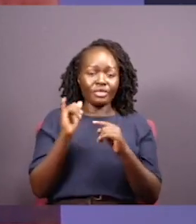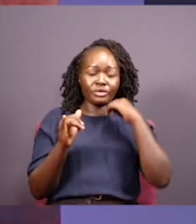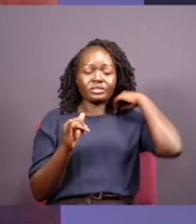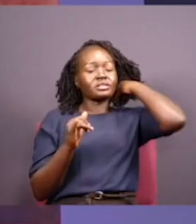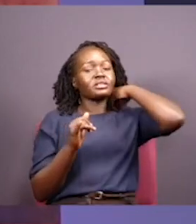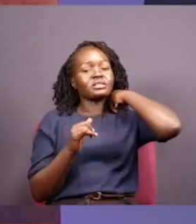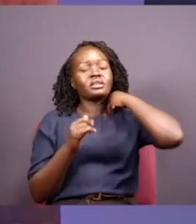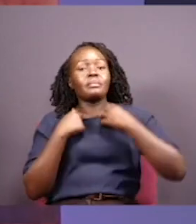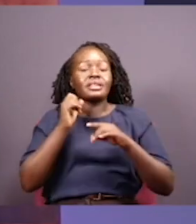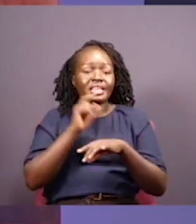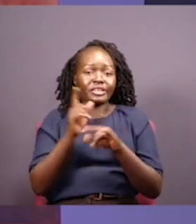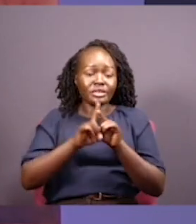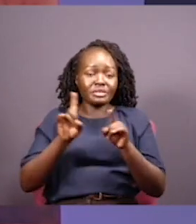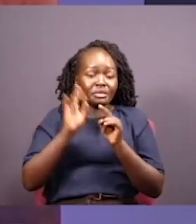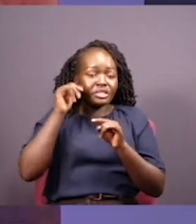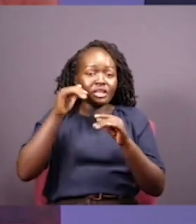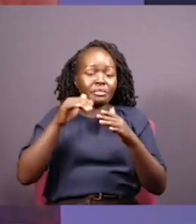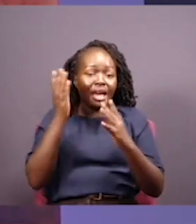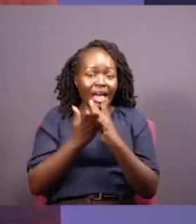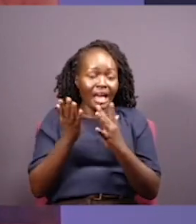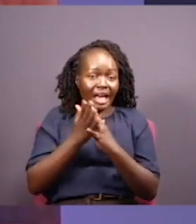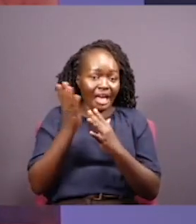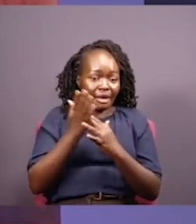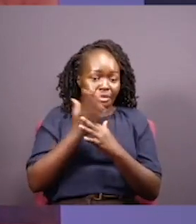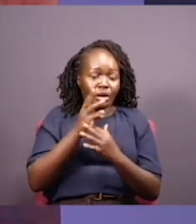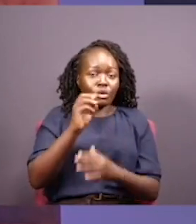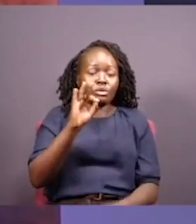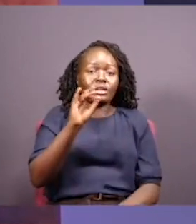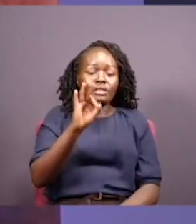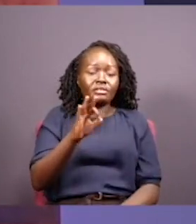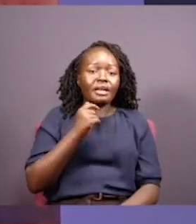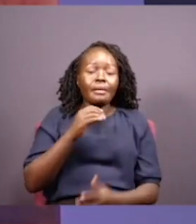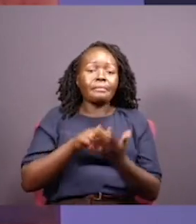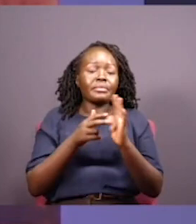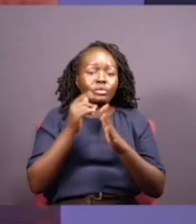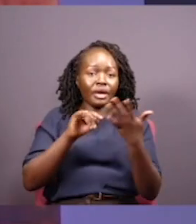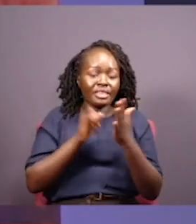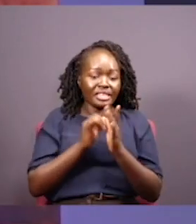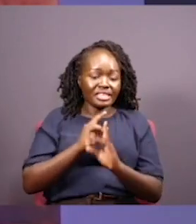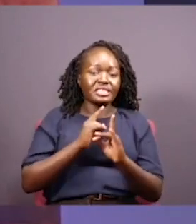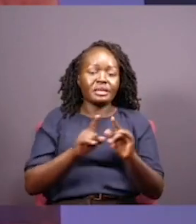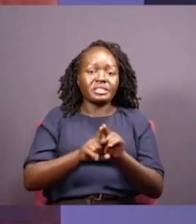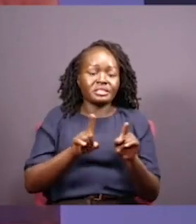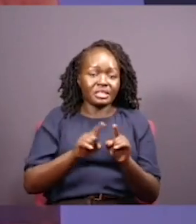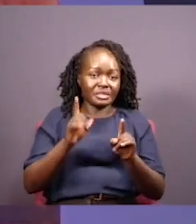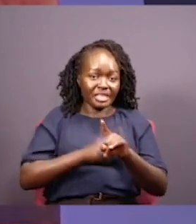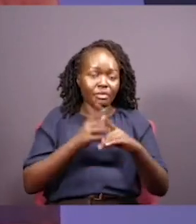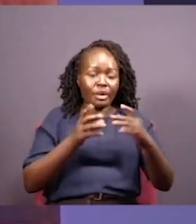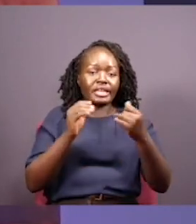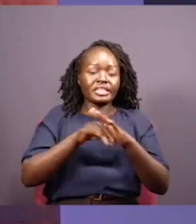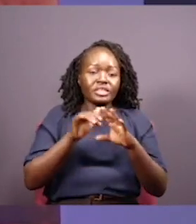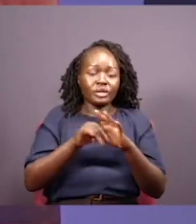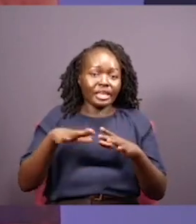sheep among wolves," he meant that his disciples, as they went into the mission fields to